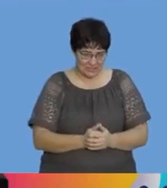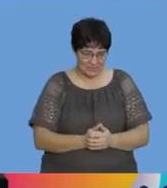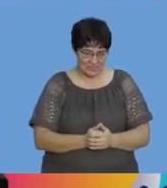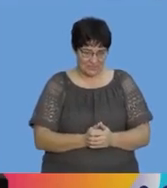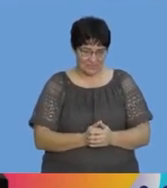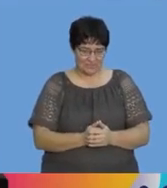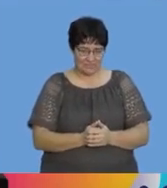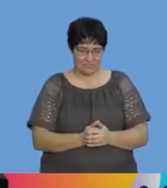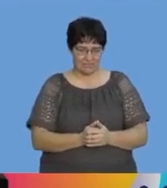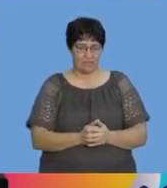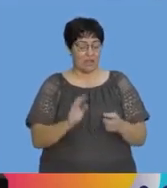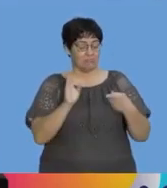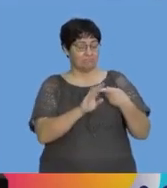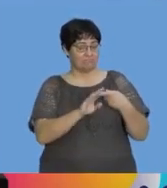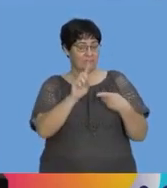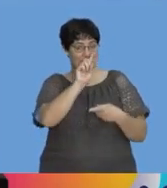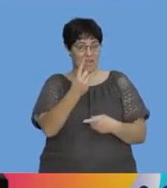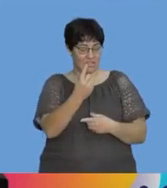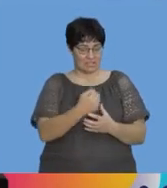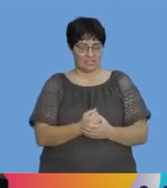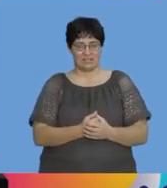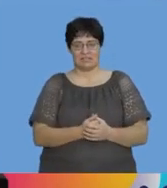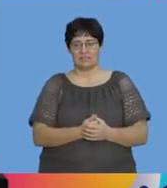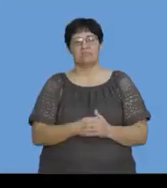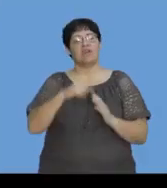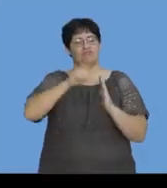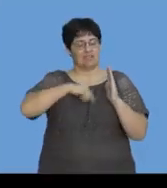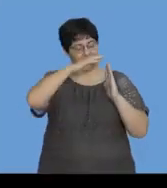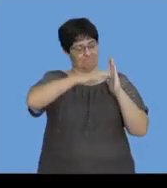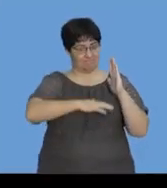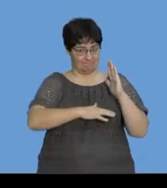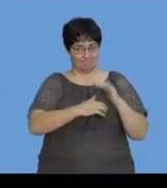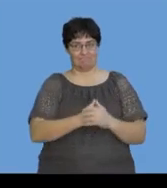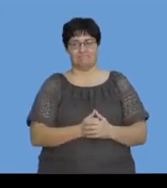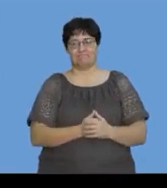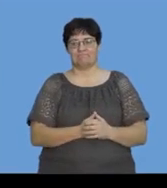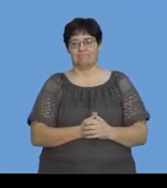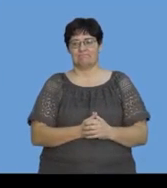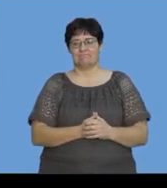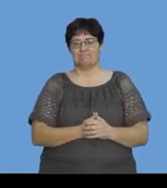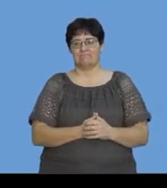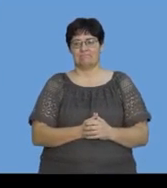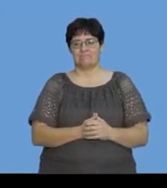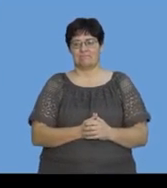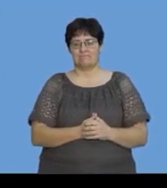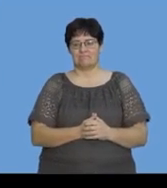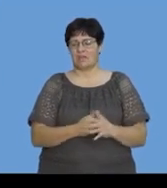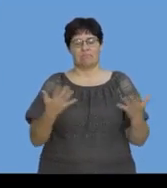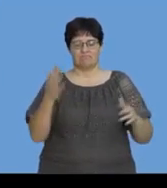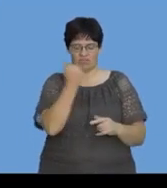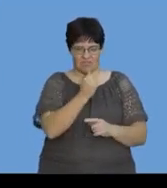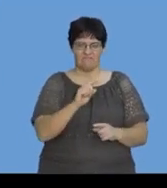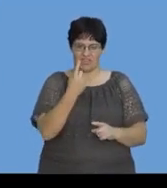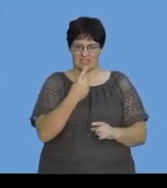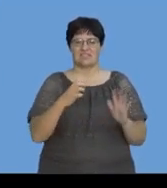viruses. Okay, so the first question that we're going to get to is a reading piece. Okay. Oh, we're